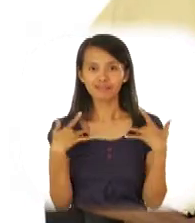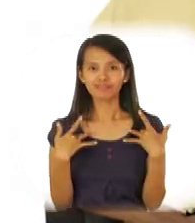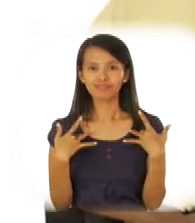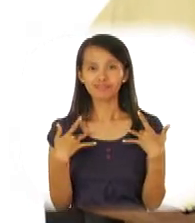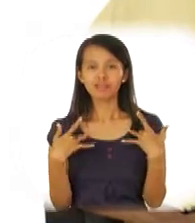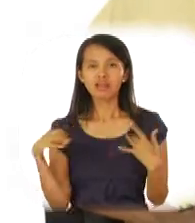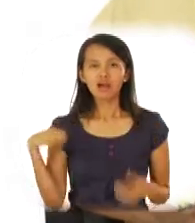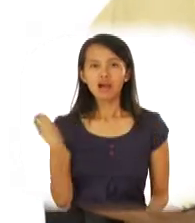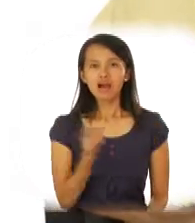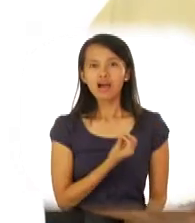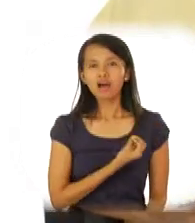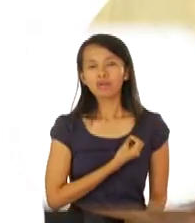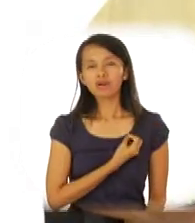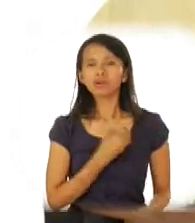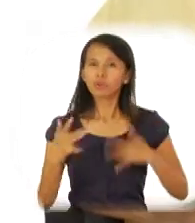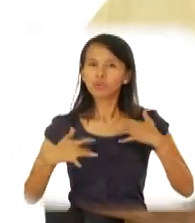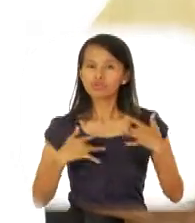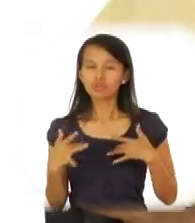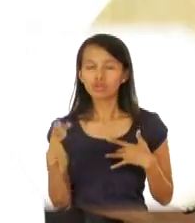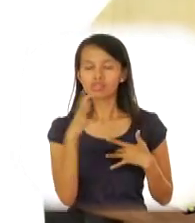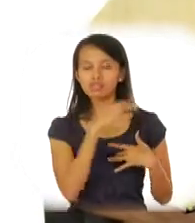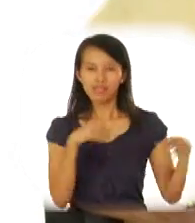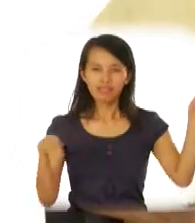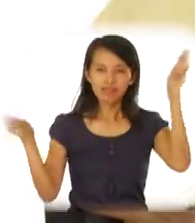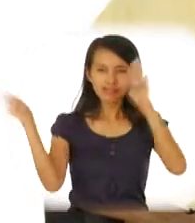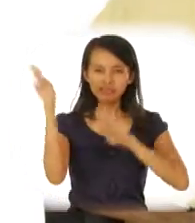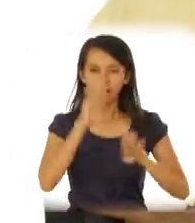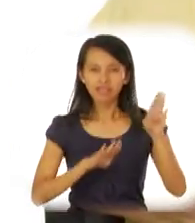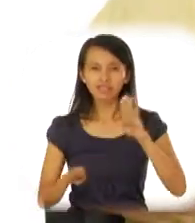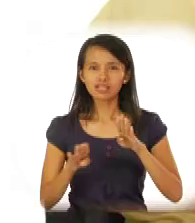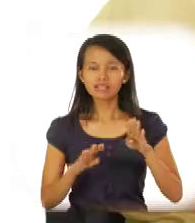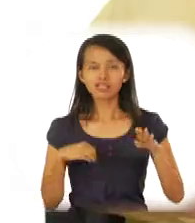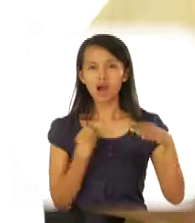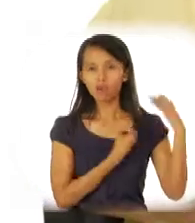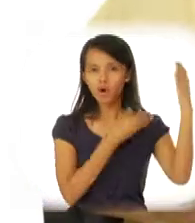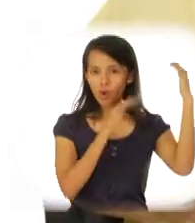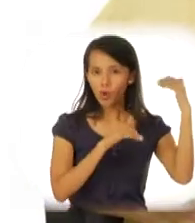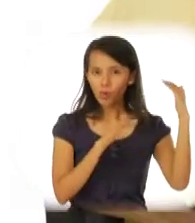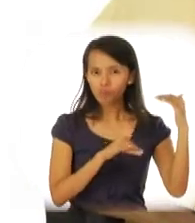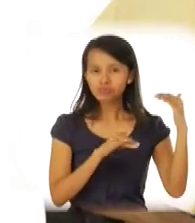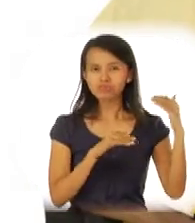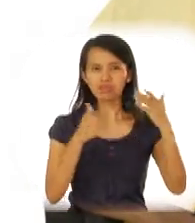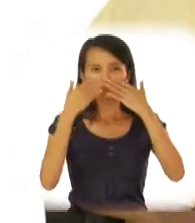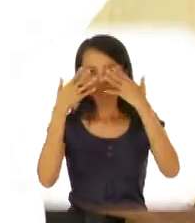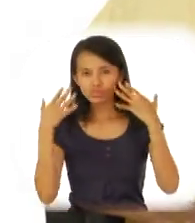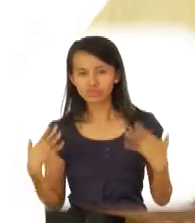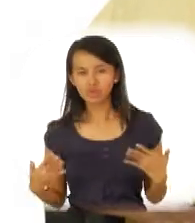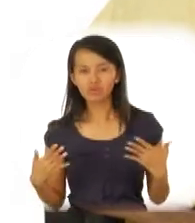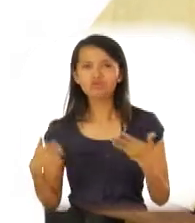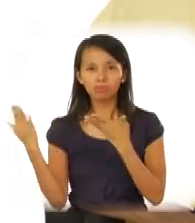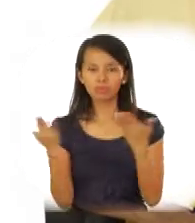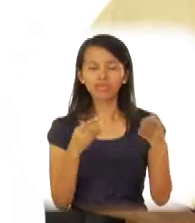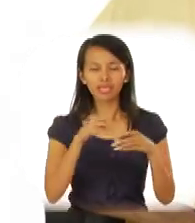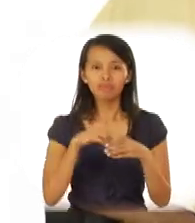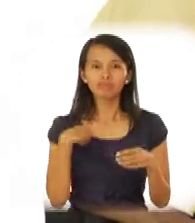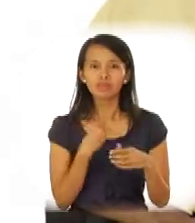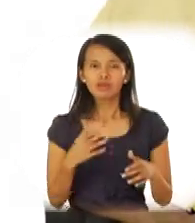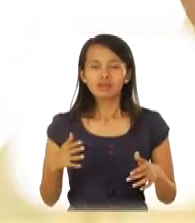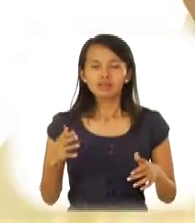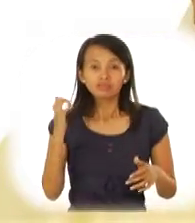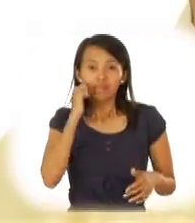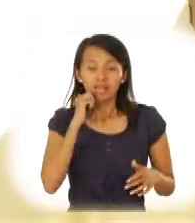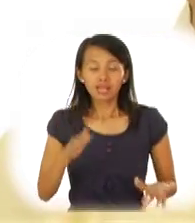daily living, our concerns and anxieties, our hopes and sorrows in daily